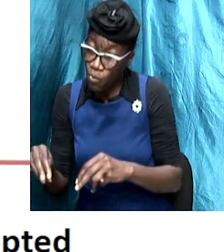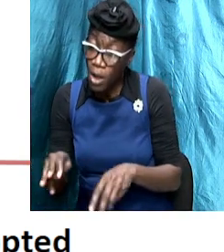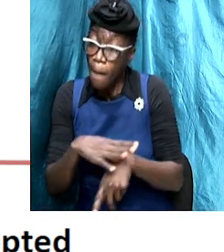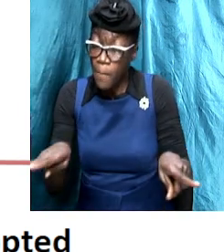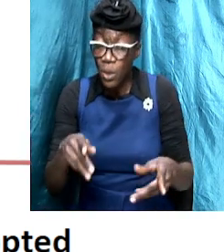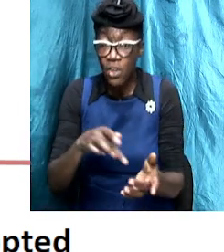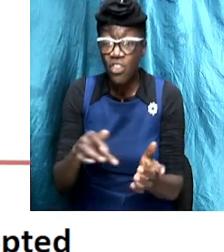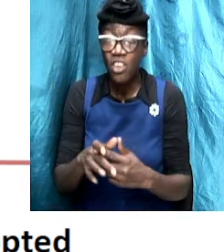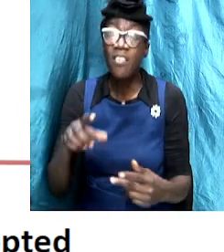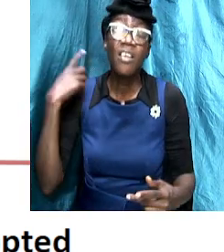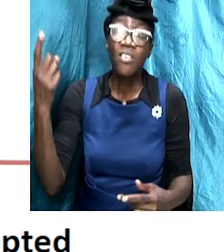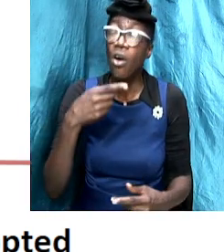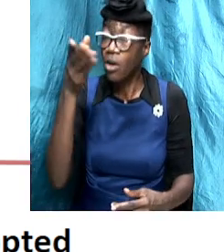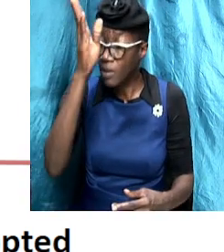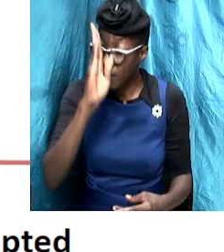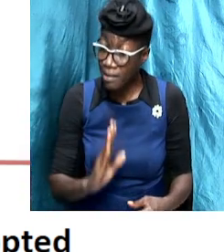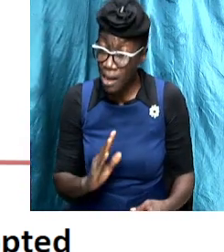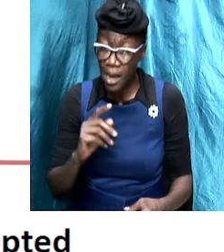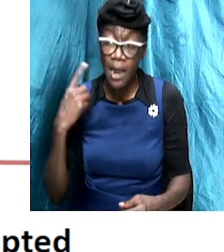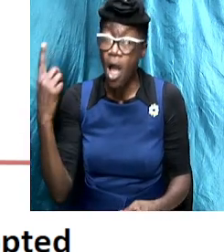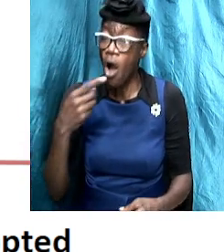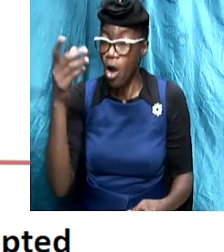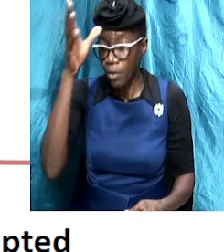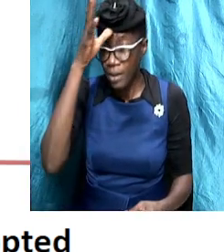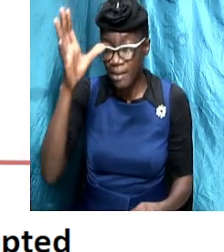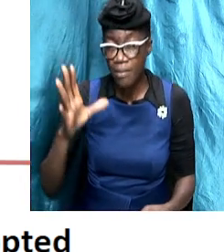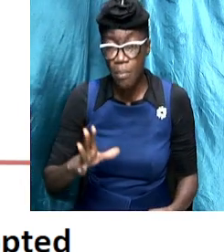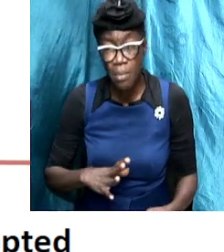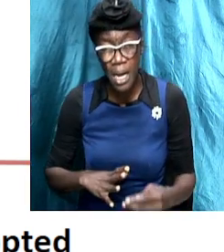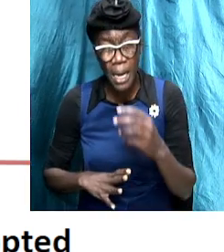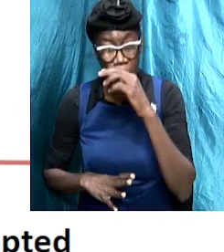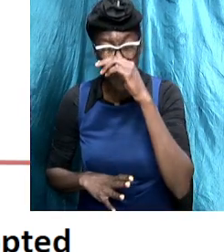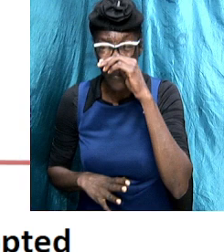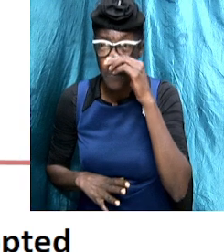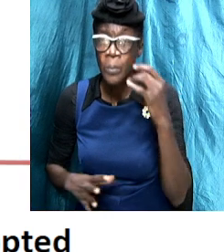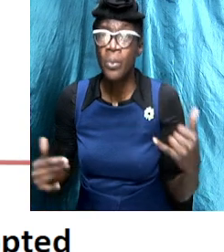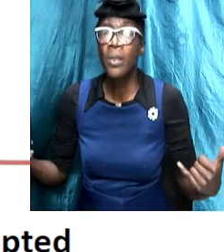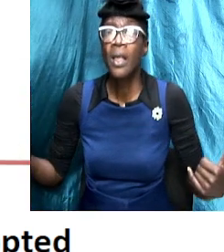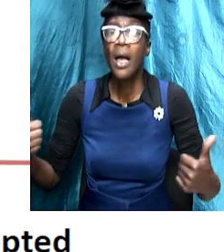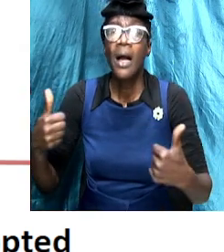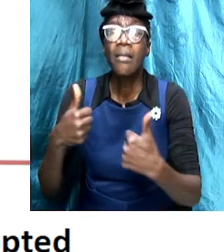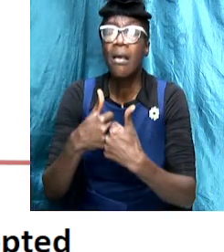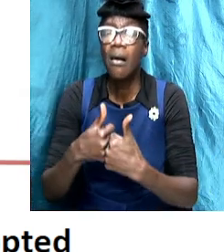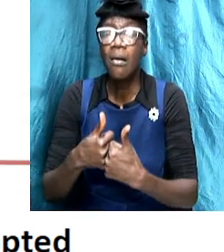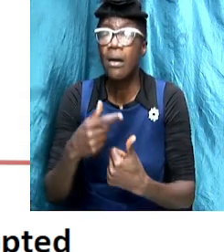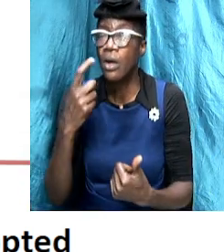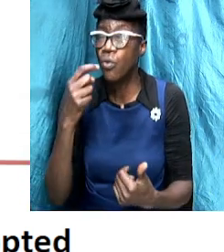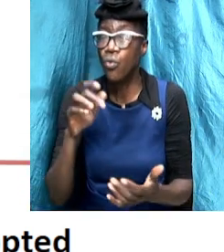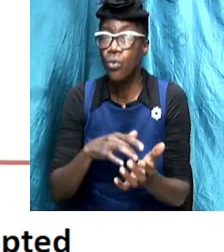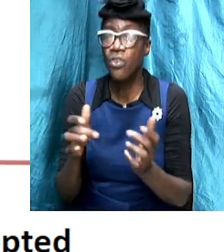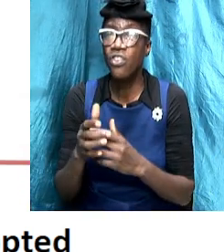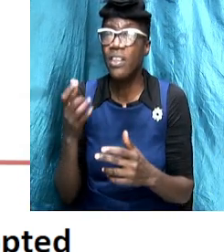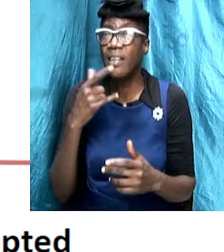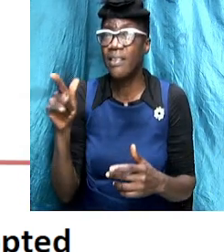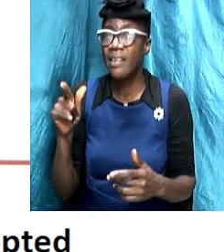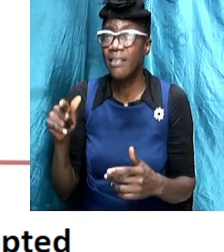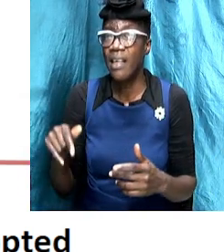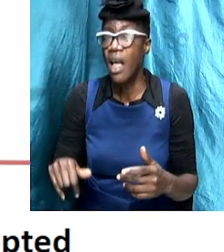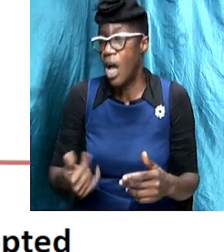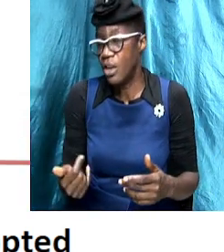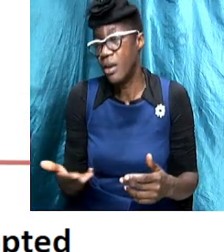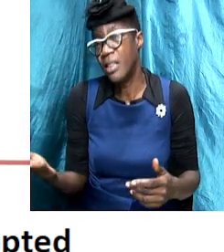man. There's always going to be an attack on who Jesus is. There's another thing called